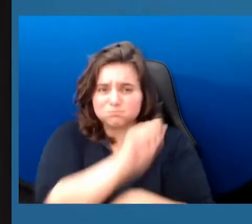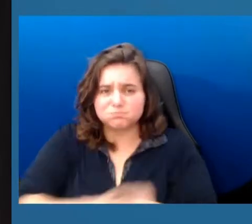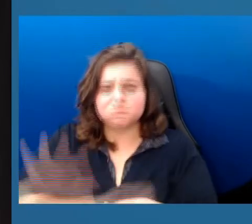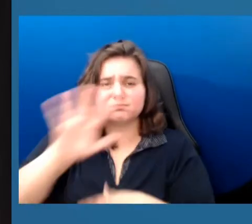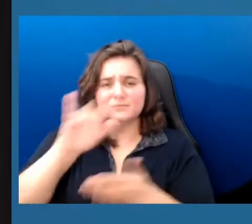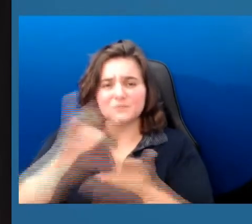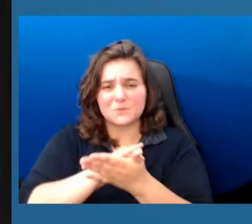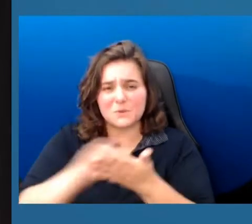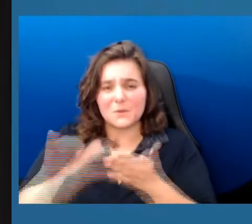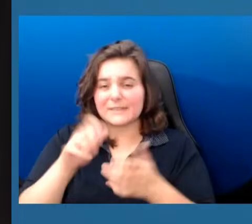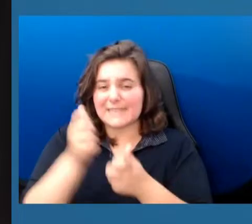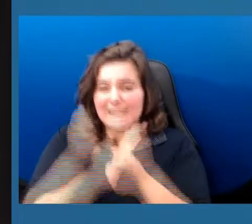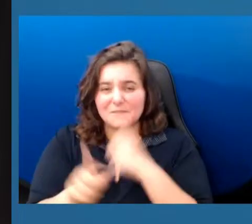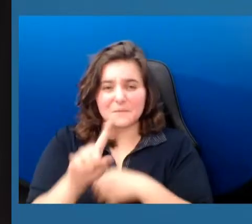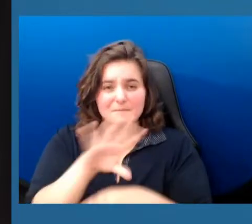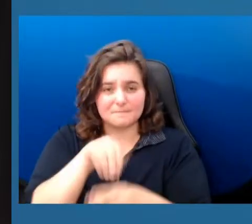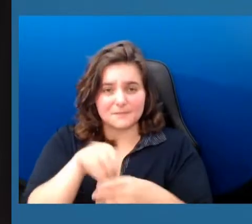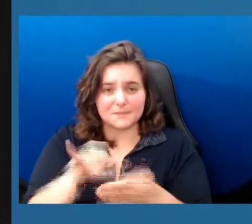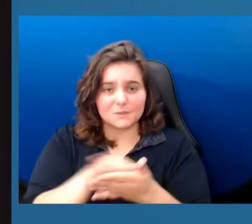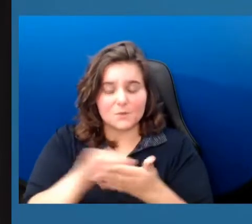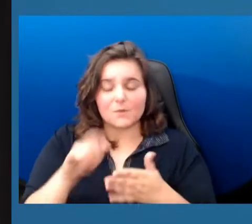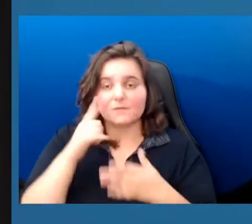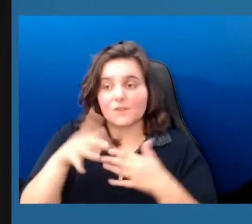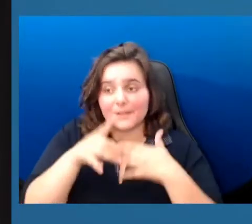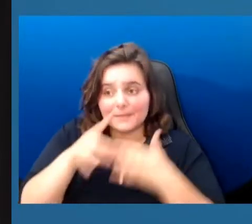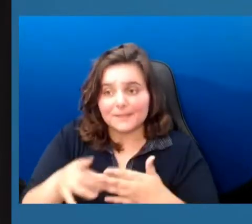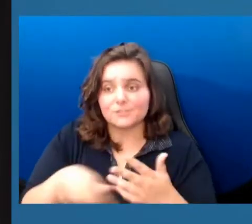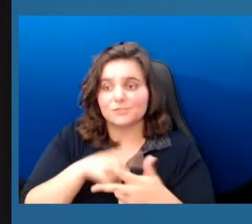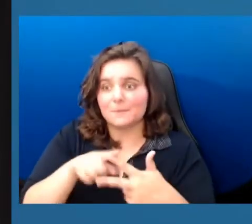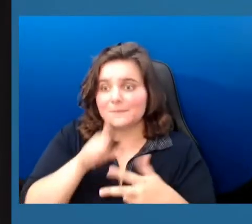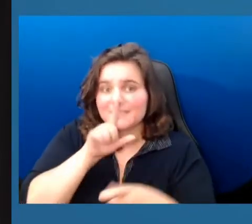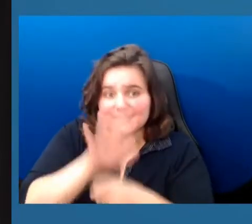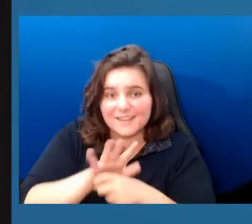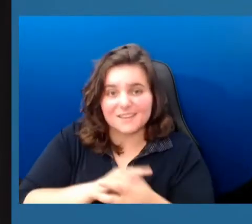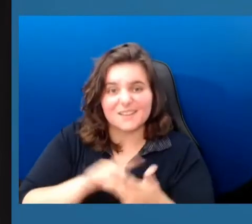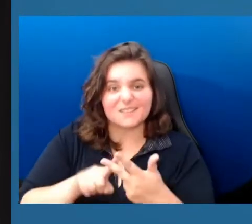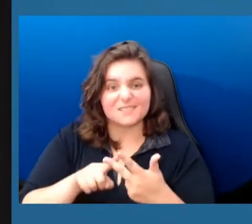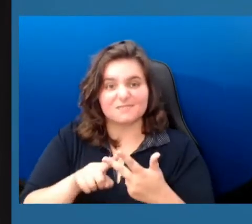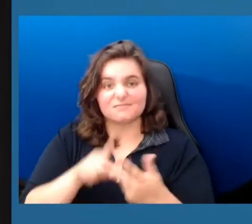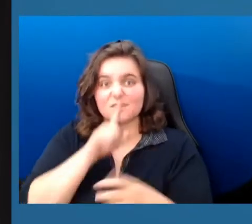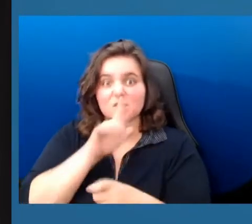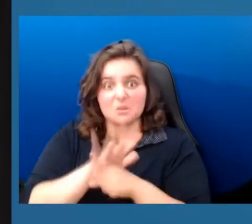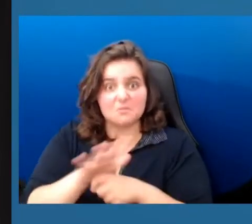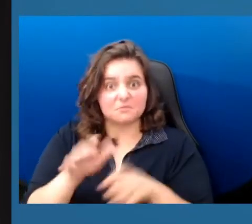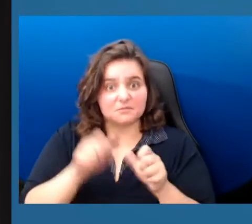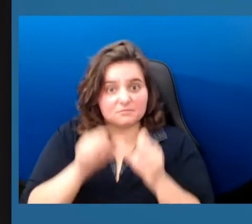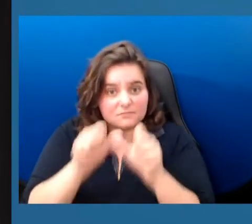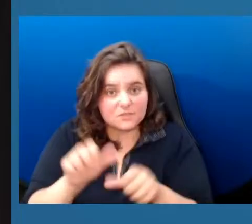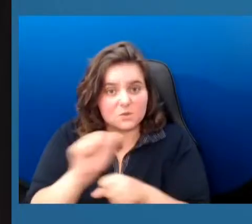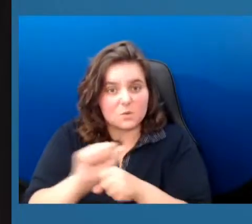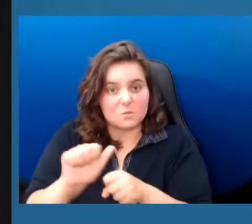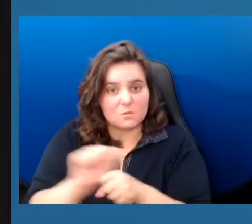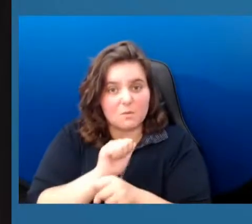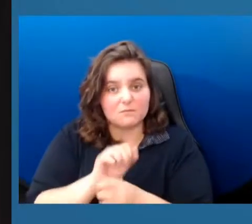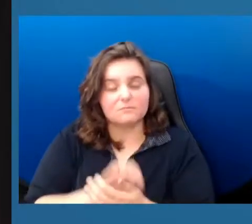your leadership, for your dedication, and for your commitment to working people. Thank you, Governor.